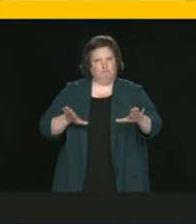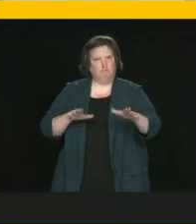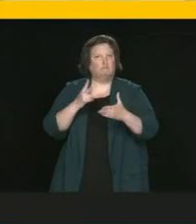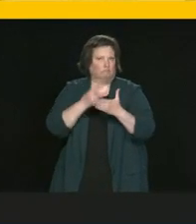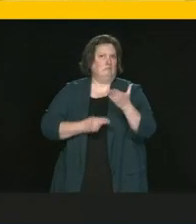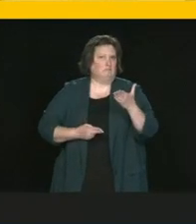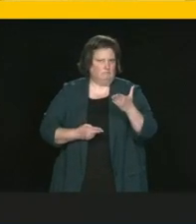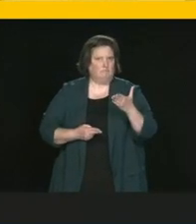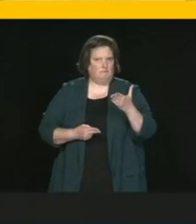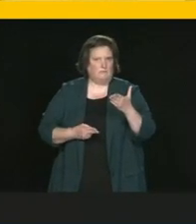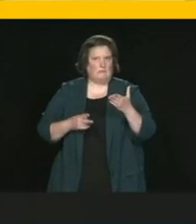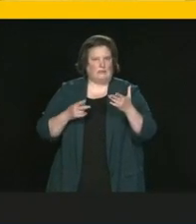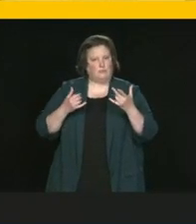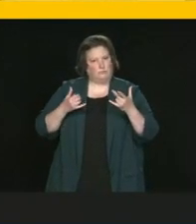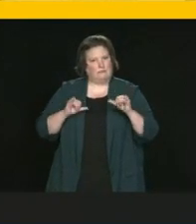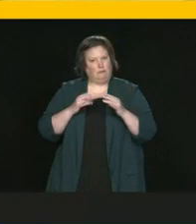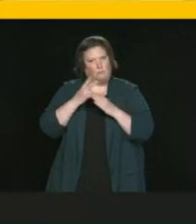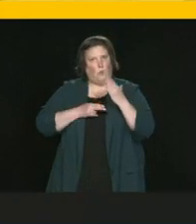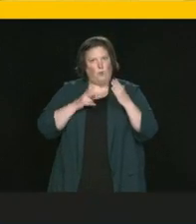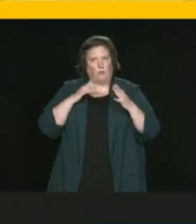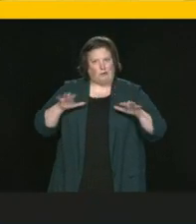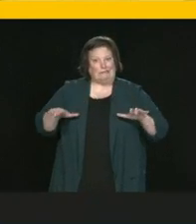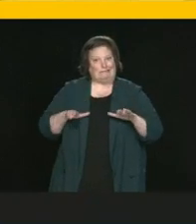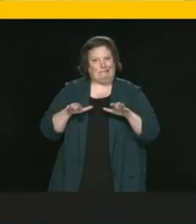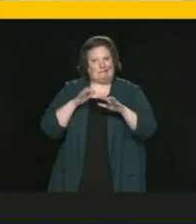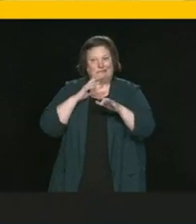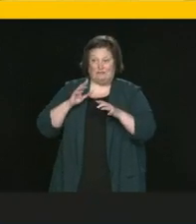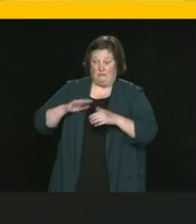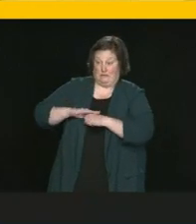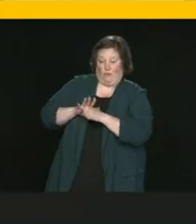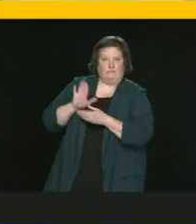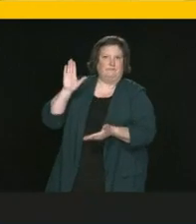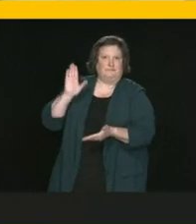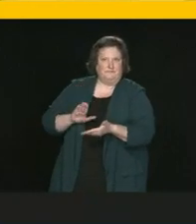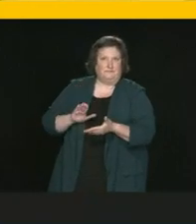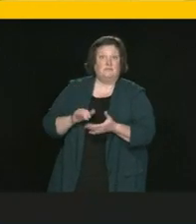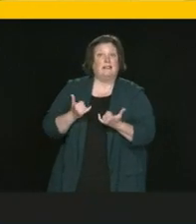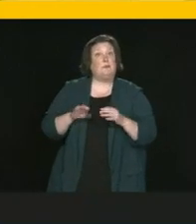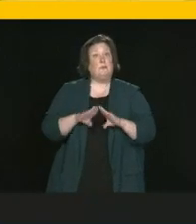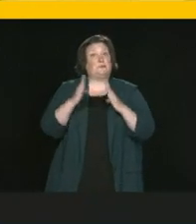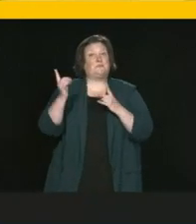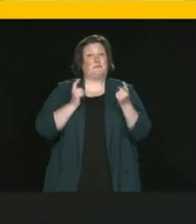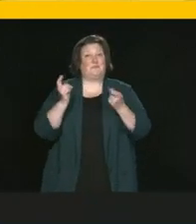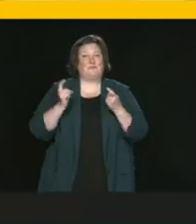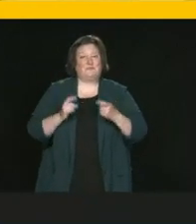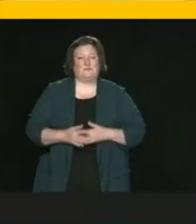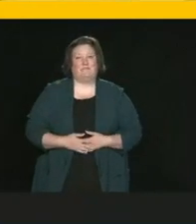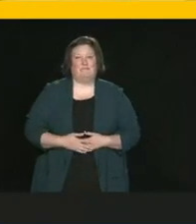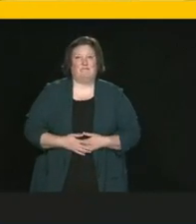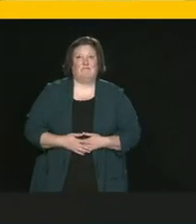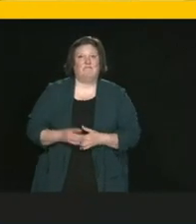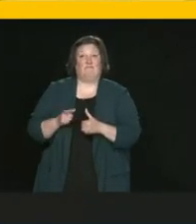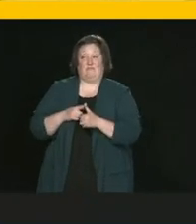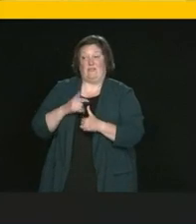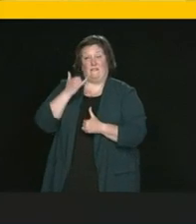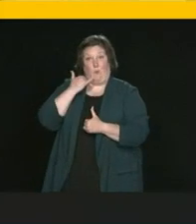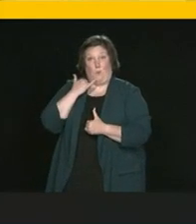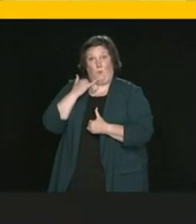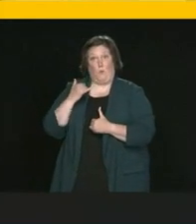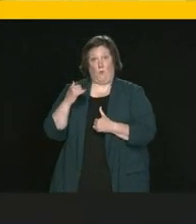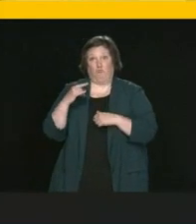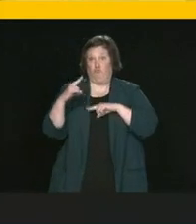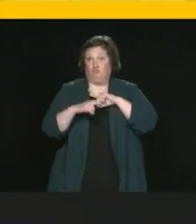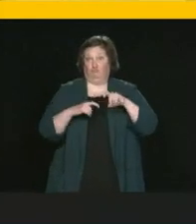fight COVID-19. On that note, I'm now ready to take your questions. Thank you, Prime Minister. We'll now go to the phone for questions. One question, one